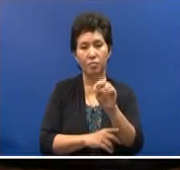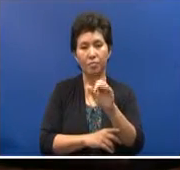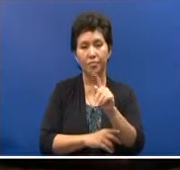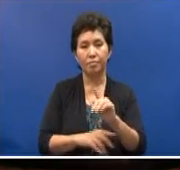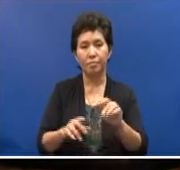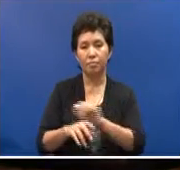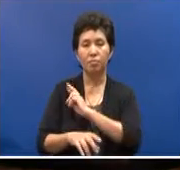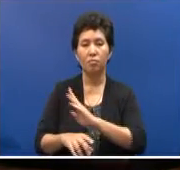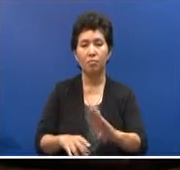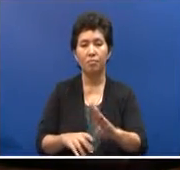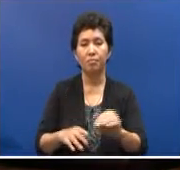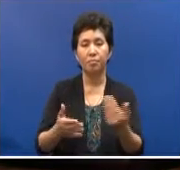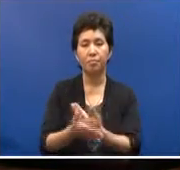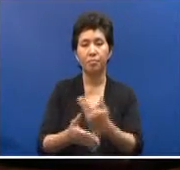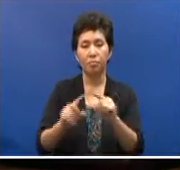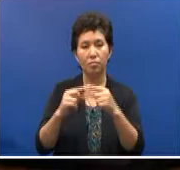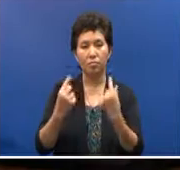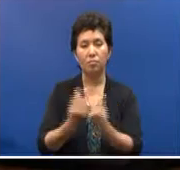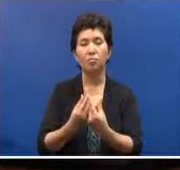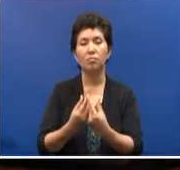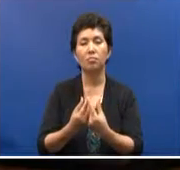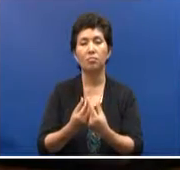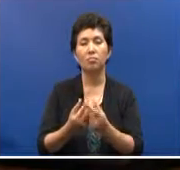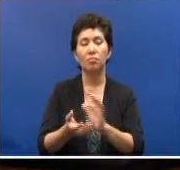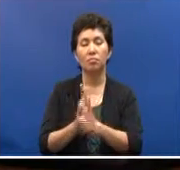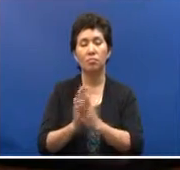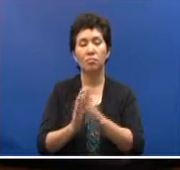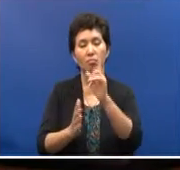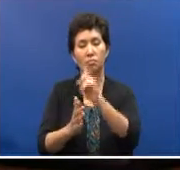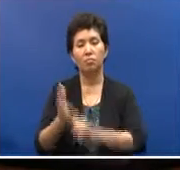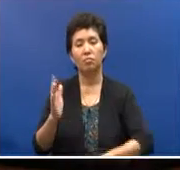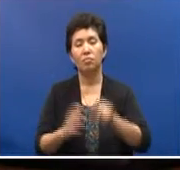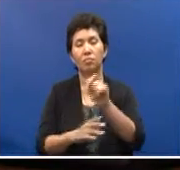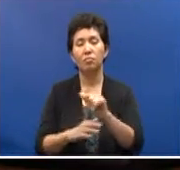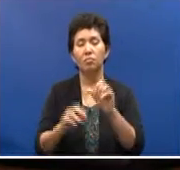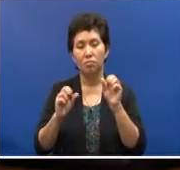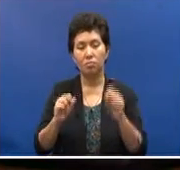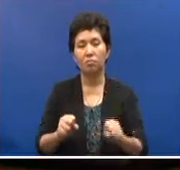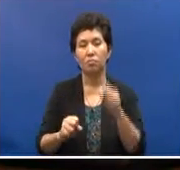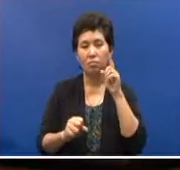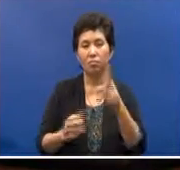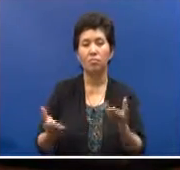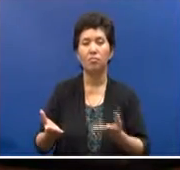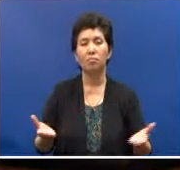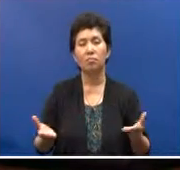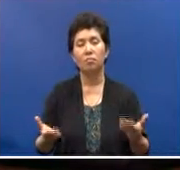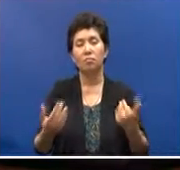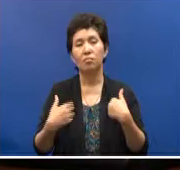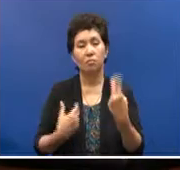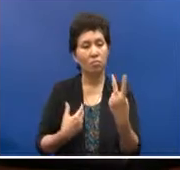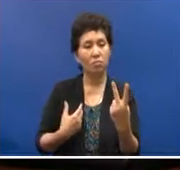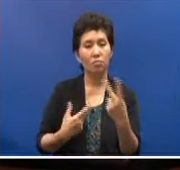racial groups. Okay, so what you may understand just now, amalgamation is when